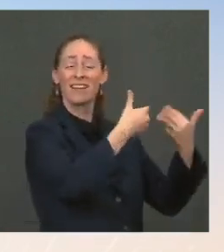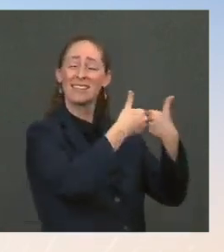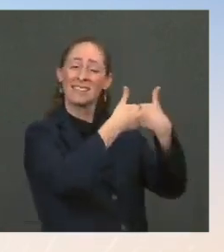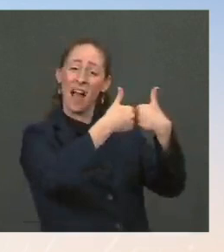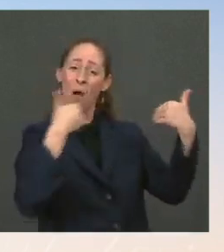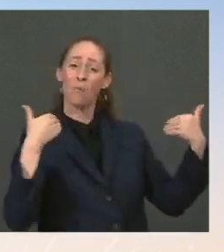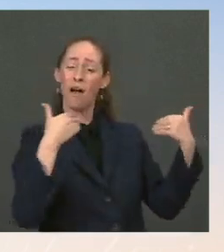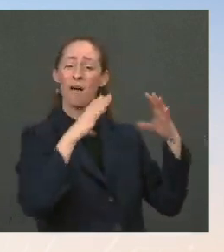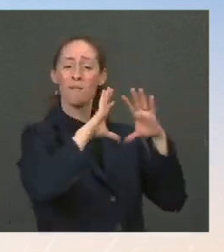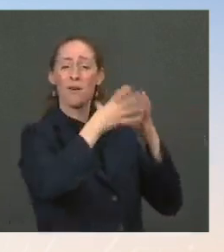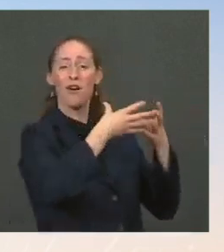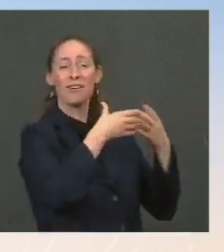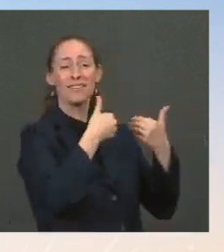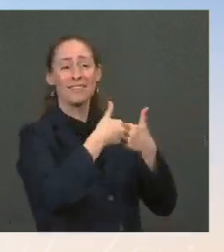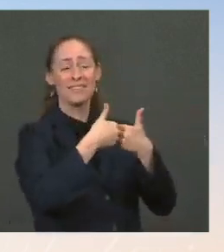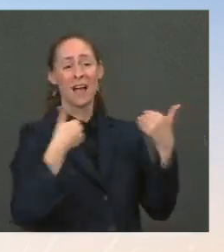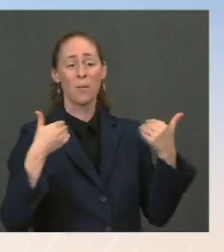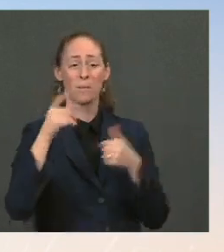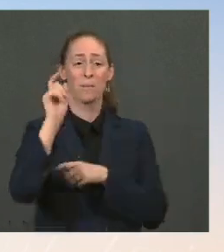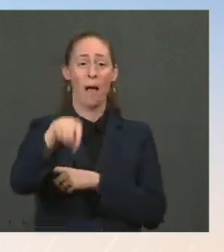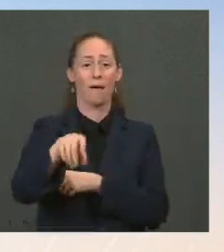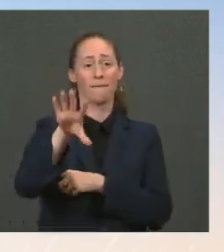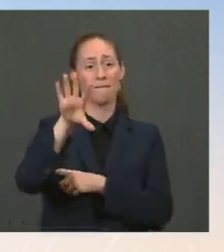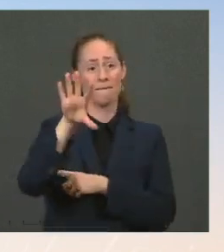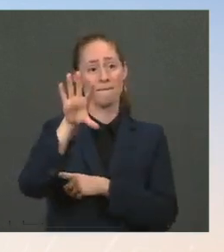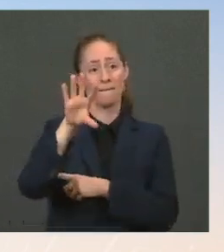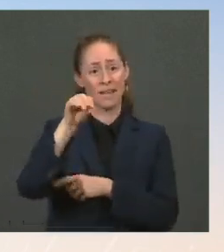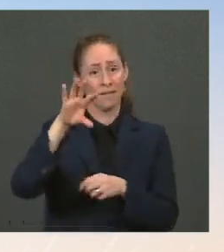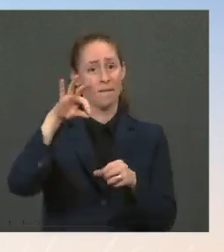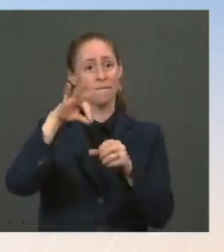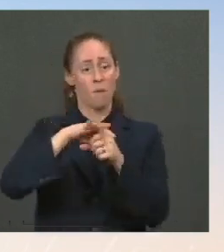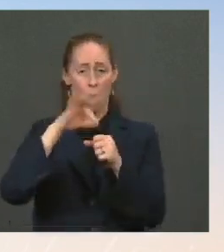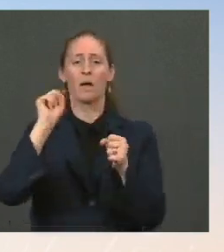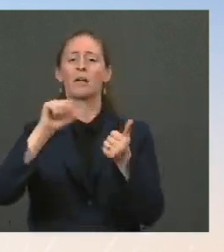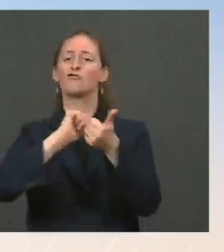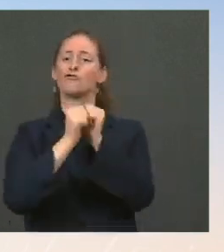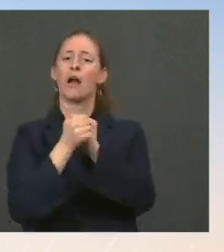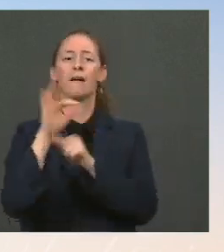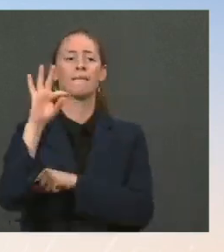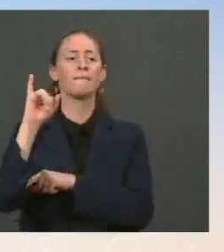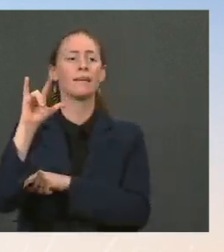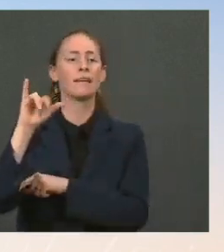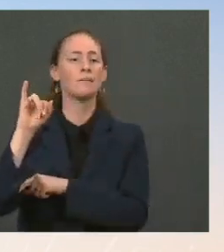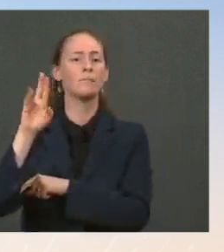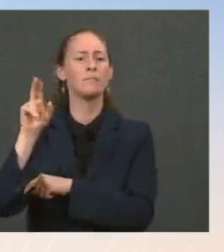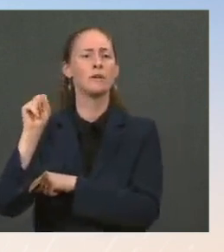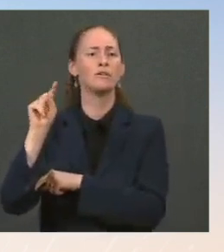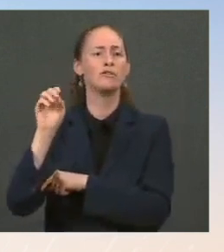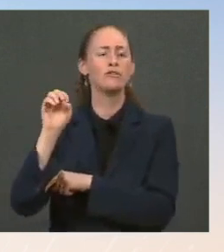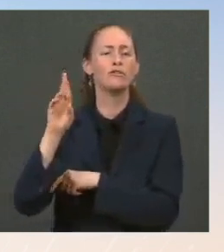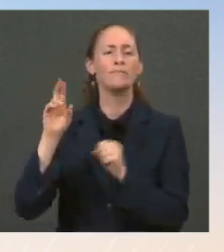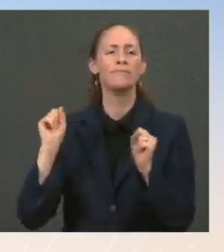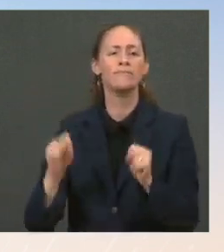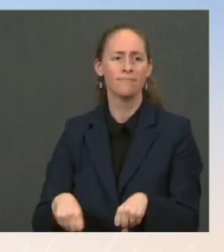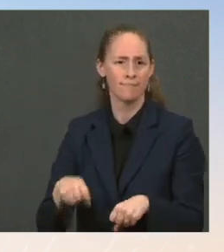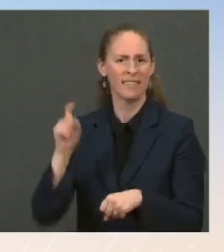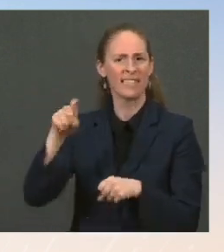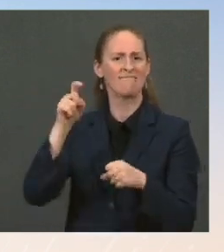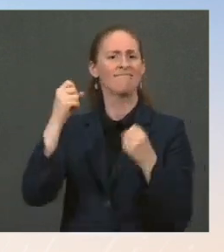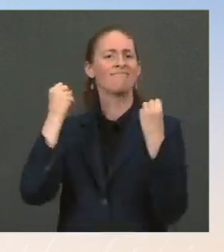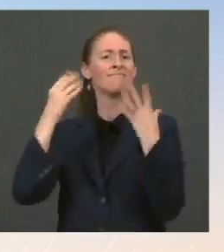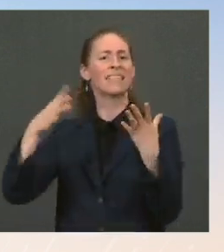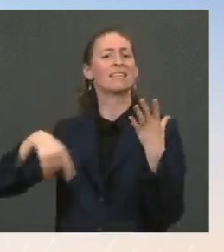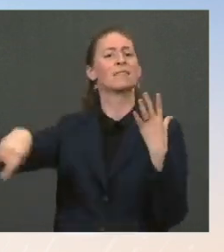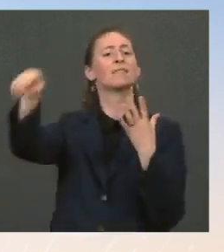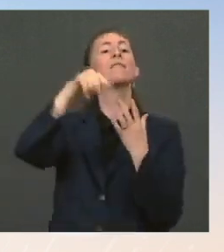It's a separate body. You need 50 votes to change the filibuster. You also need the majority of votes to pass legislation into law. He